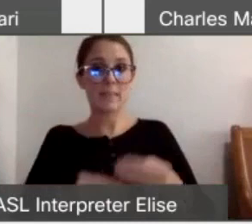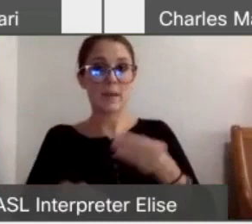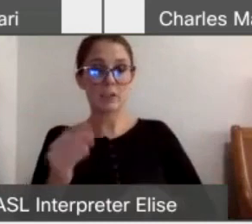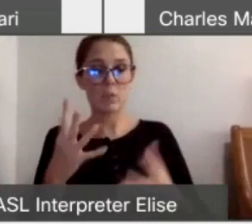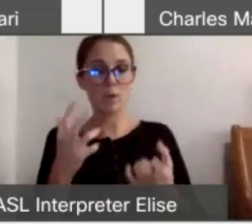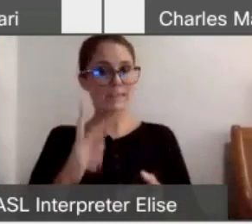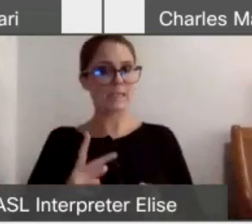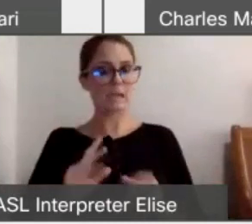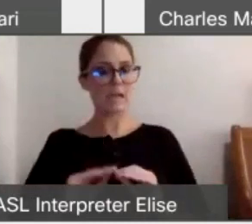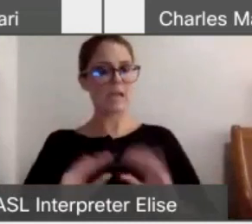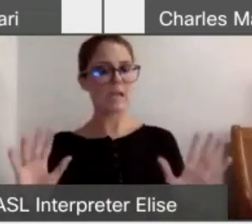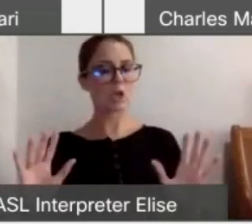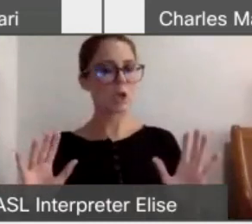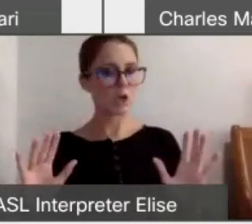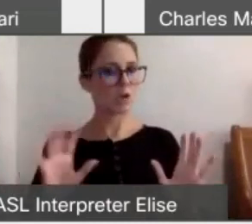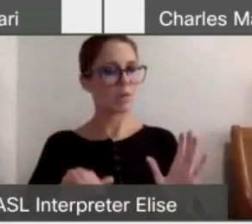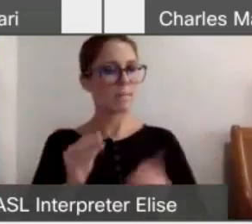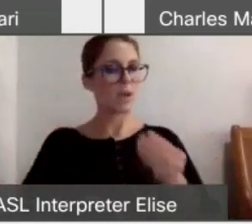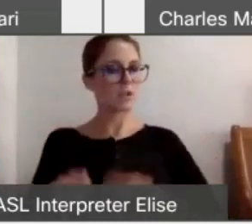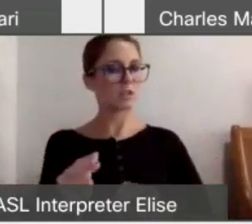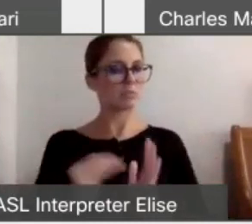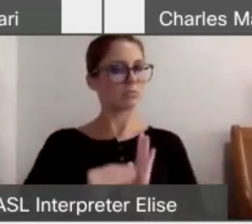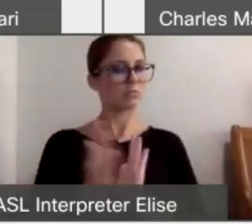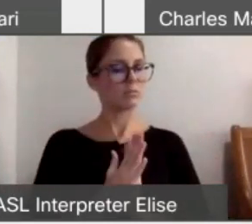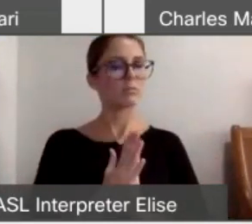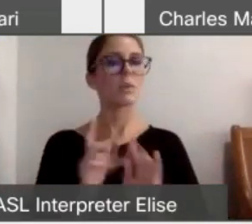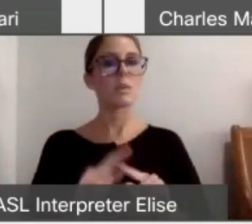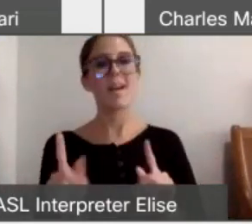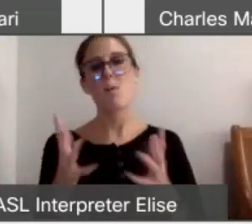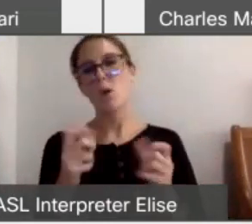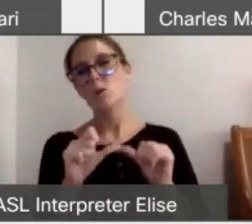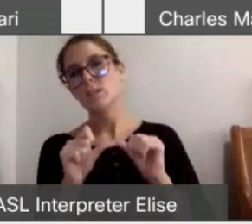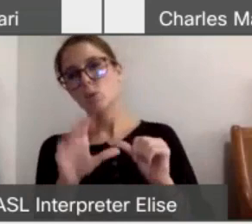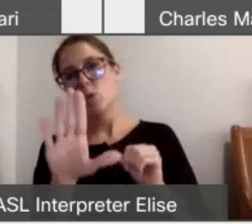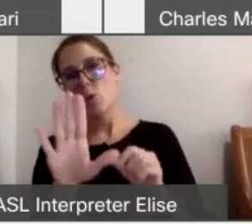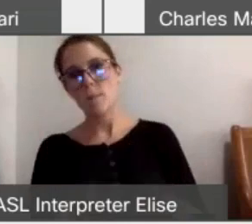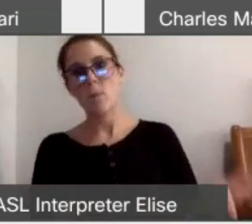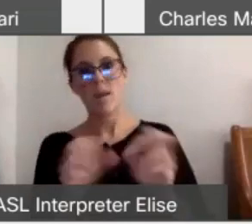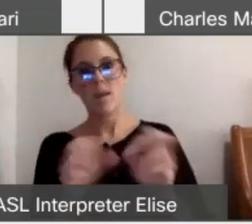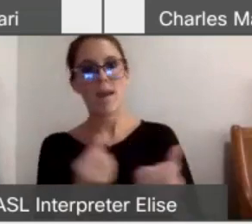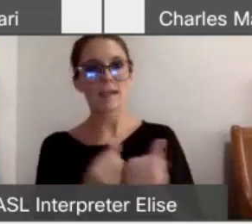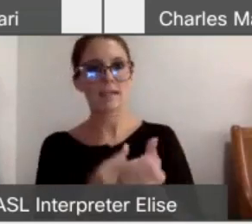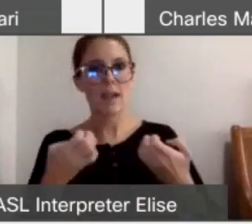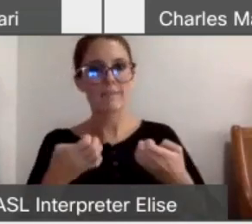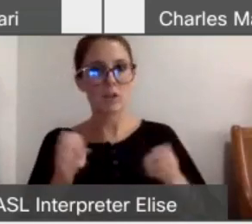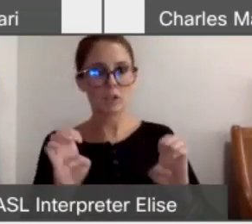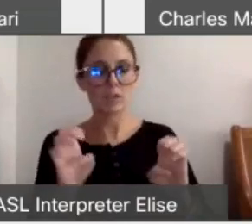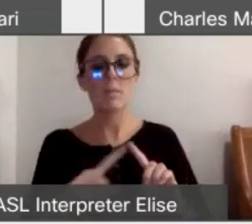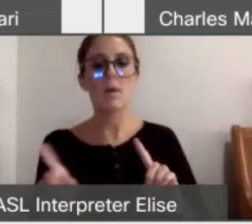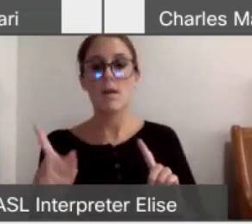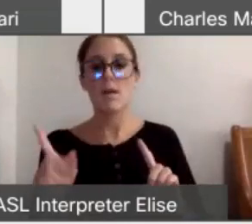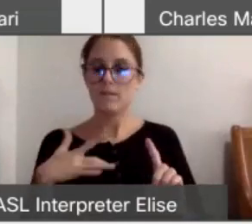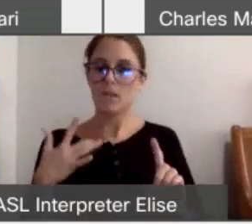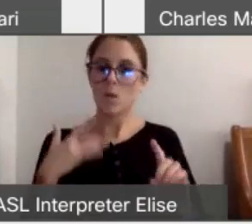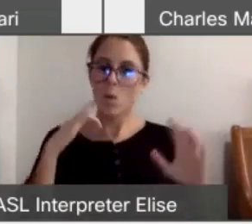white. And so I would encourage everybody to continue, your very important advocacy efforts. But I do feel very hopeful that because